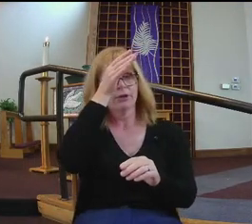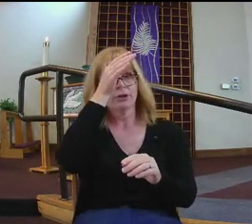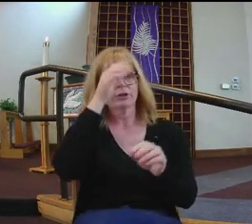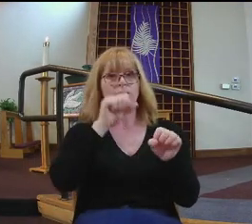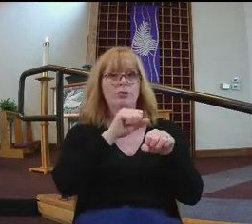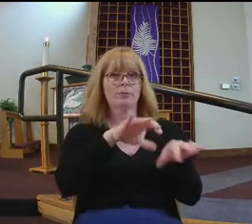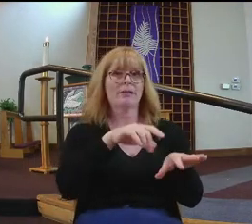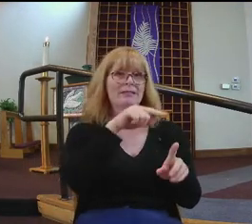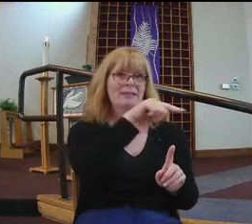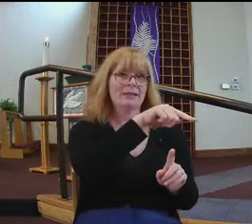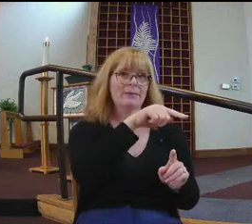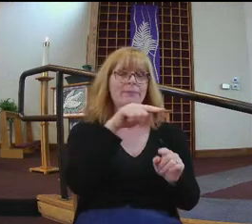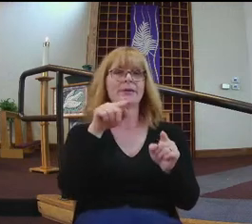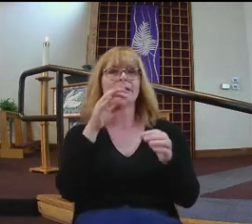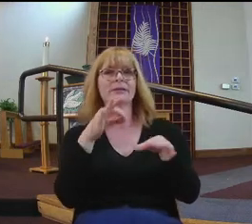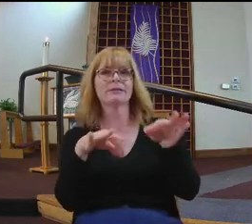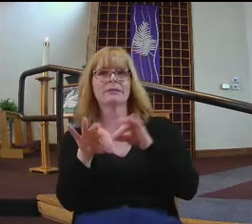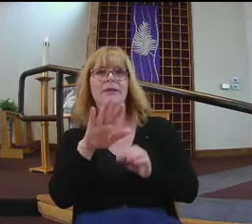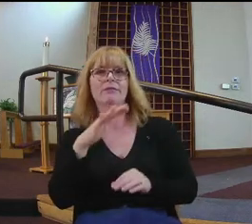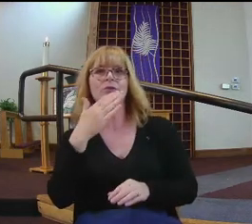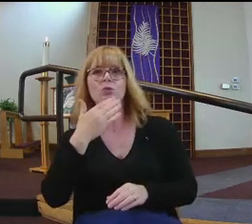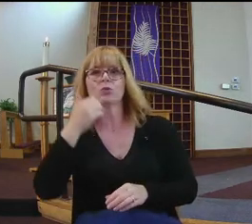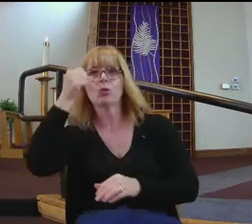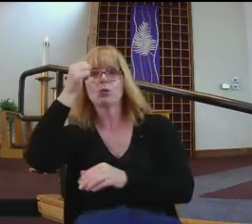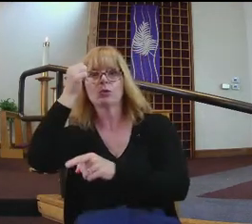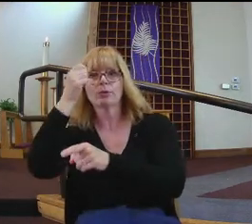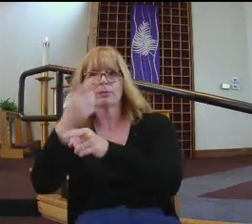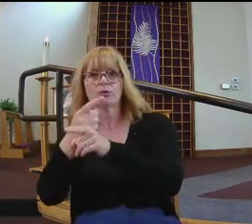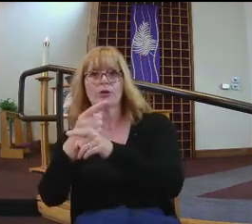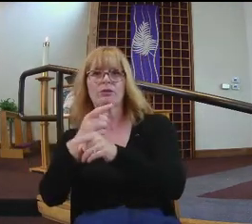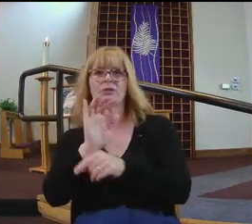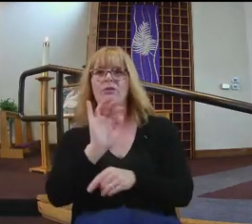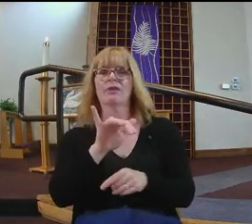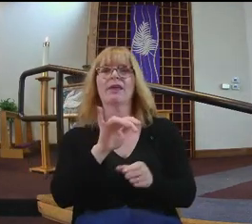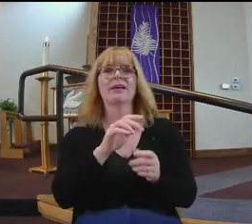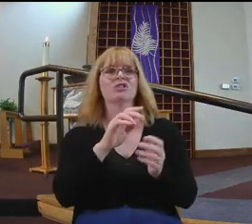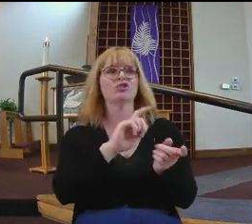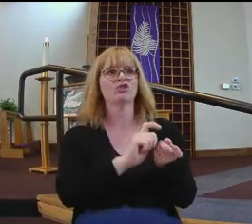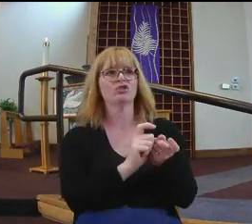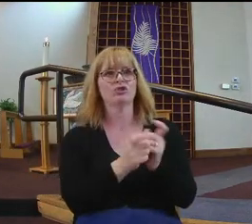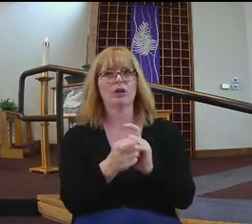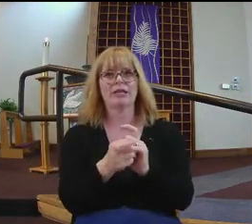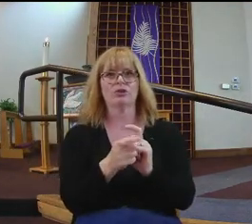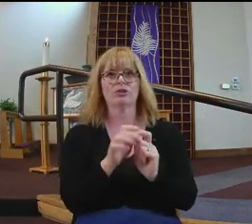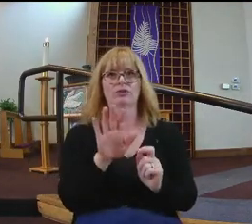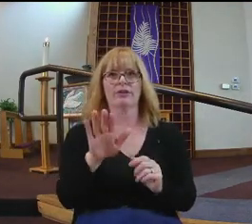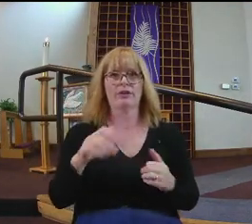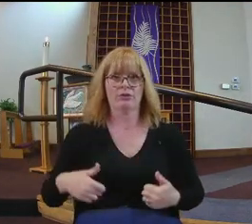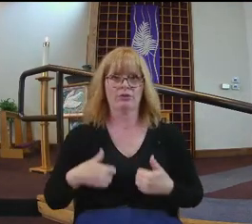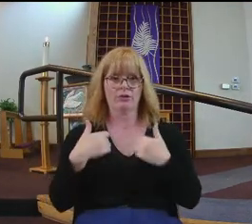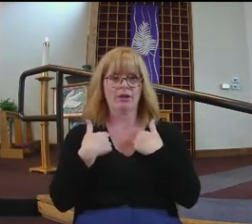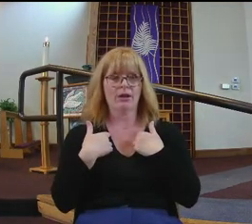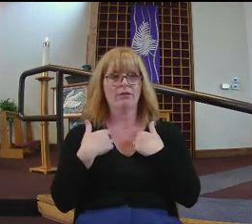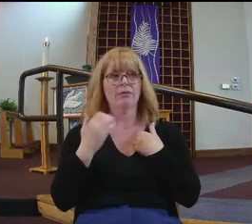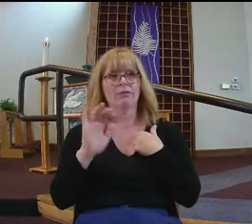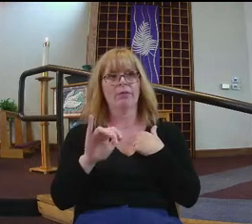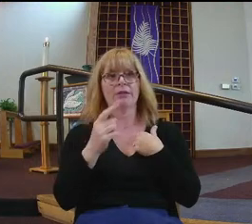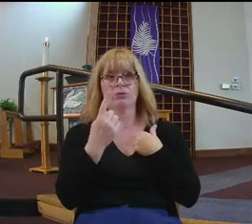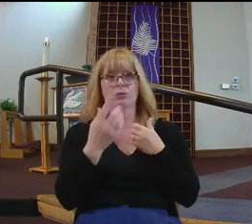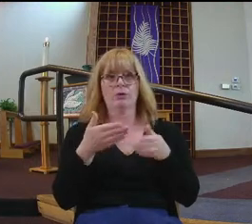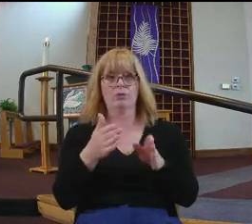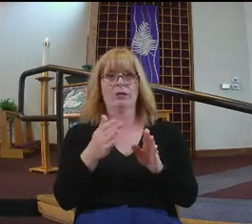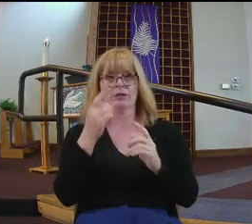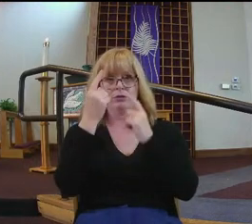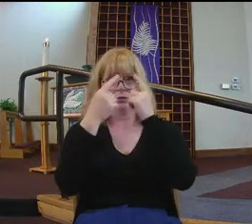instead of his older brother Esau, it irrevocably changes the pattern of their lives. That's one way to think about a